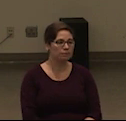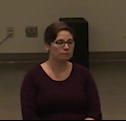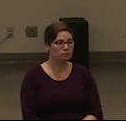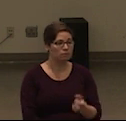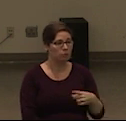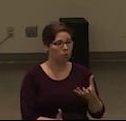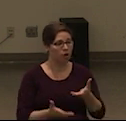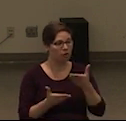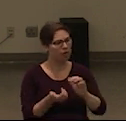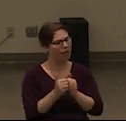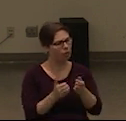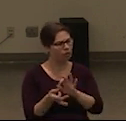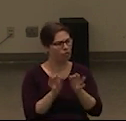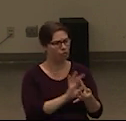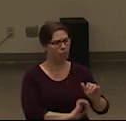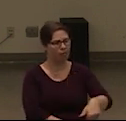Anyone want to offer how they interpret that?